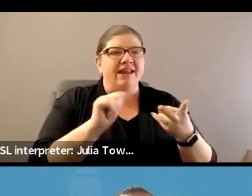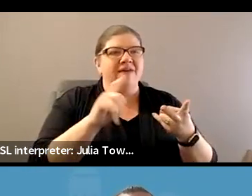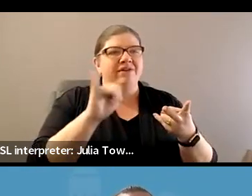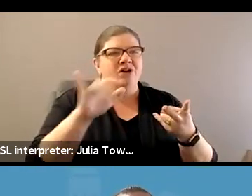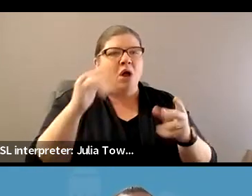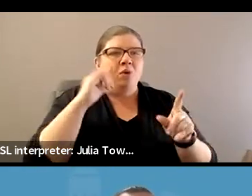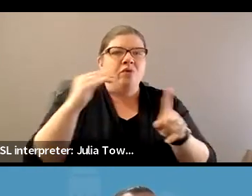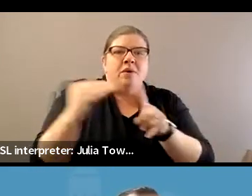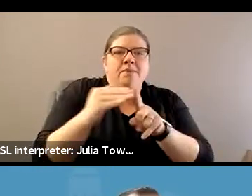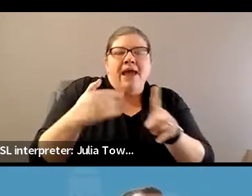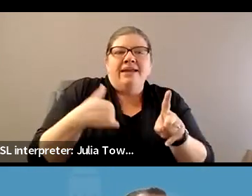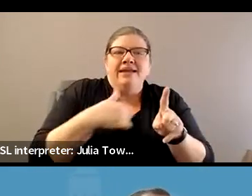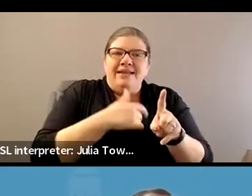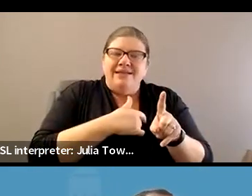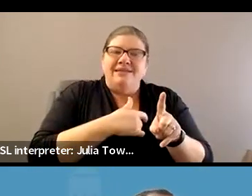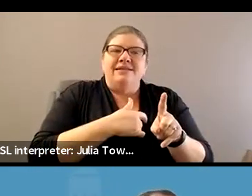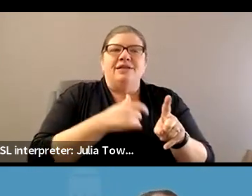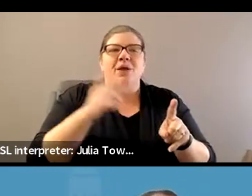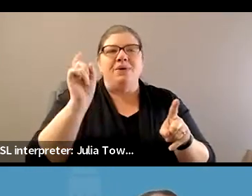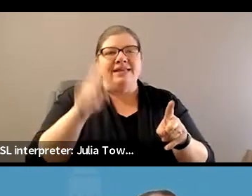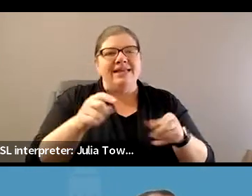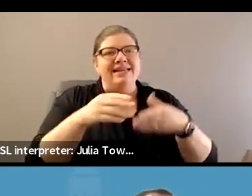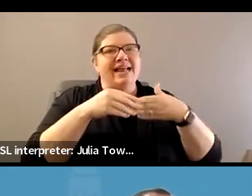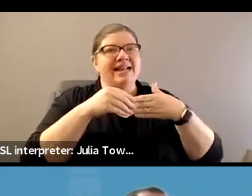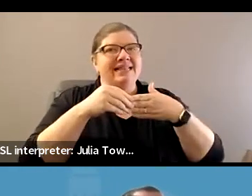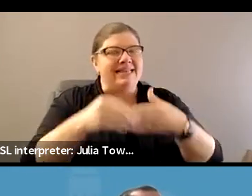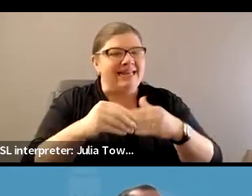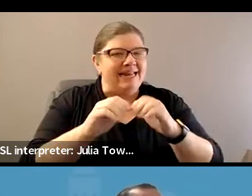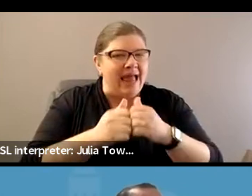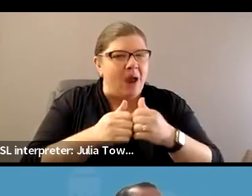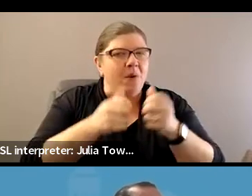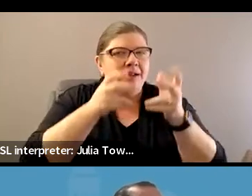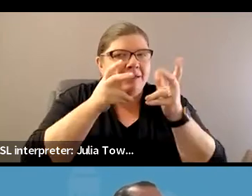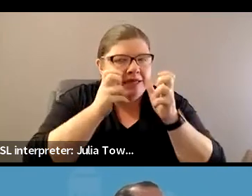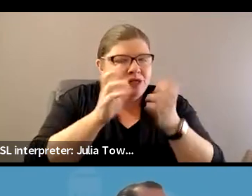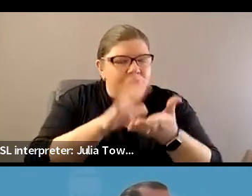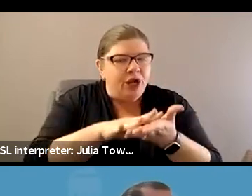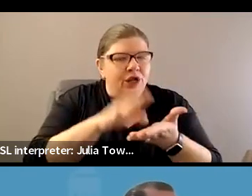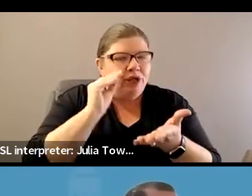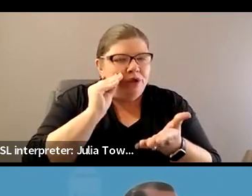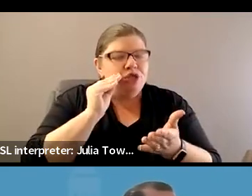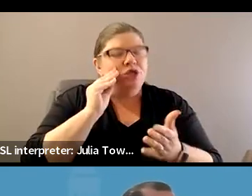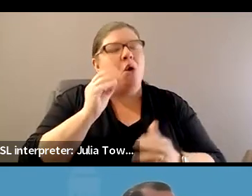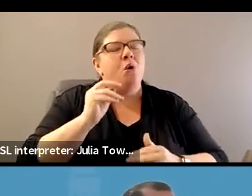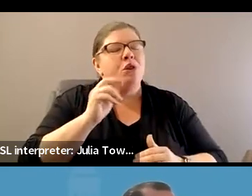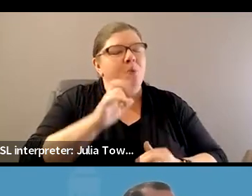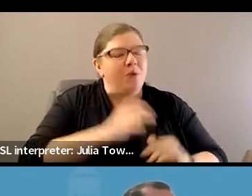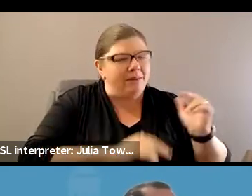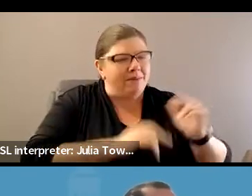that we need to lead with listening and learning so that we rebuild and repair with compassion and